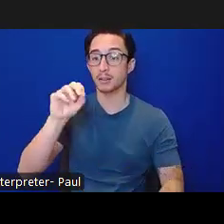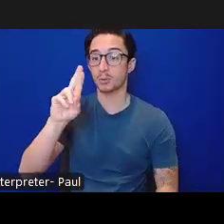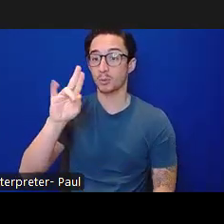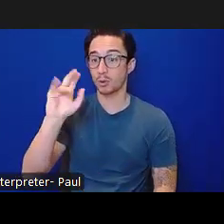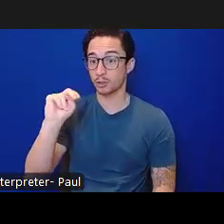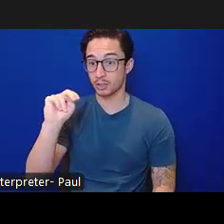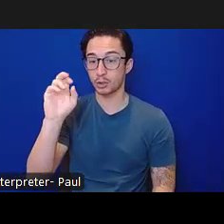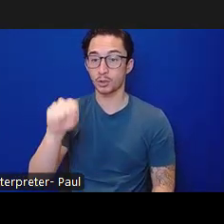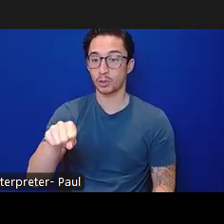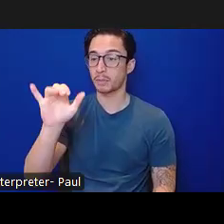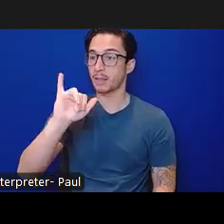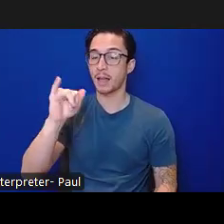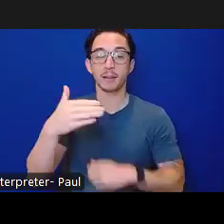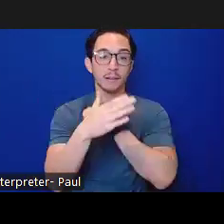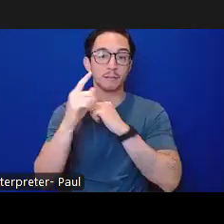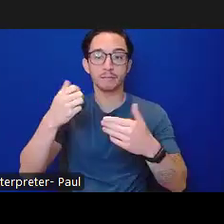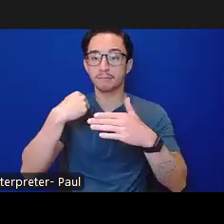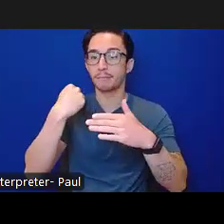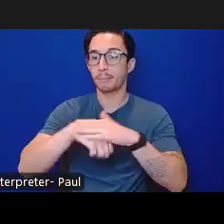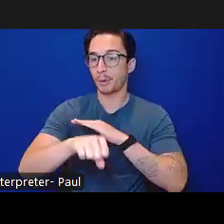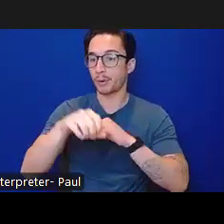include things like their country of birth.